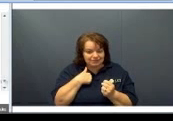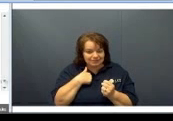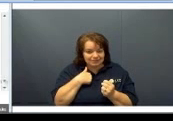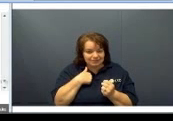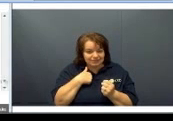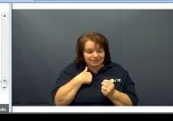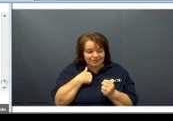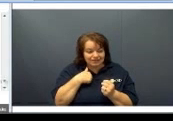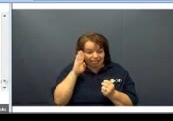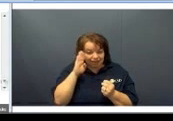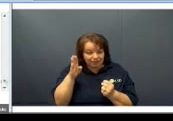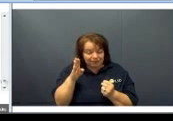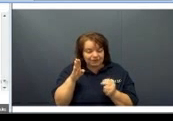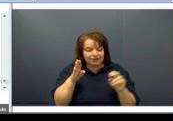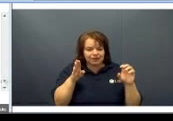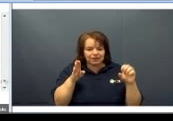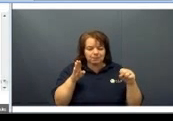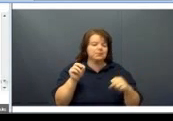Can you hear me?